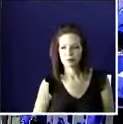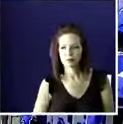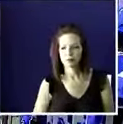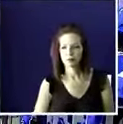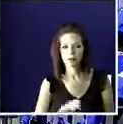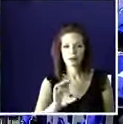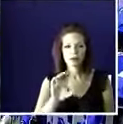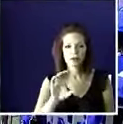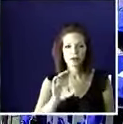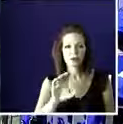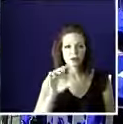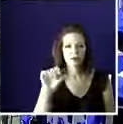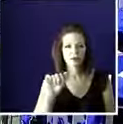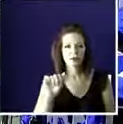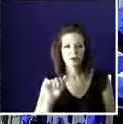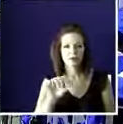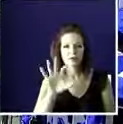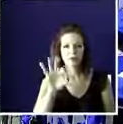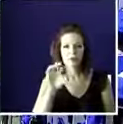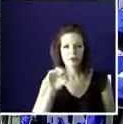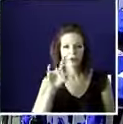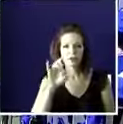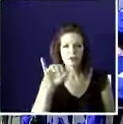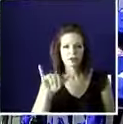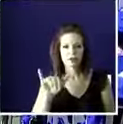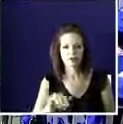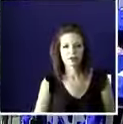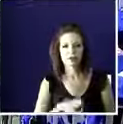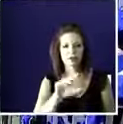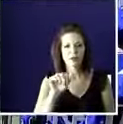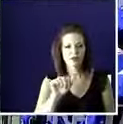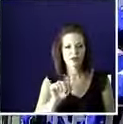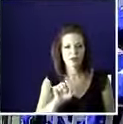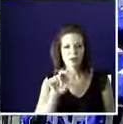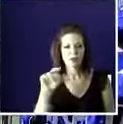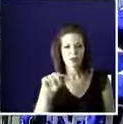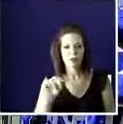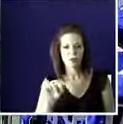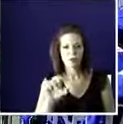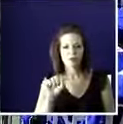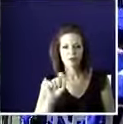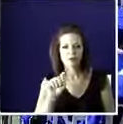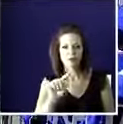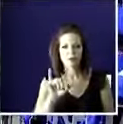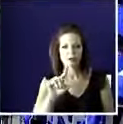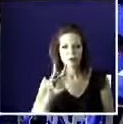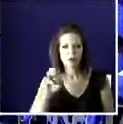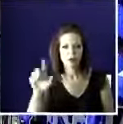Caroline Elise Foley. Ashley Nicole Stillwell.